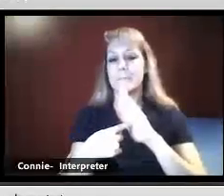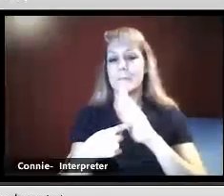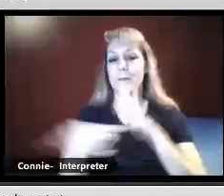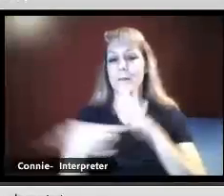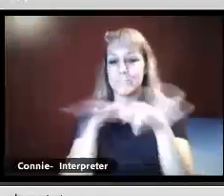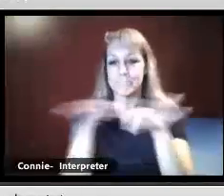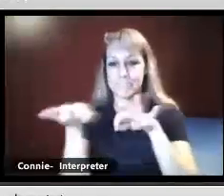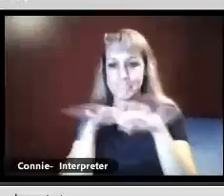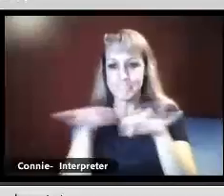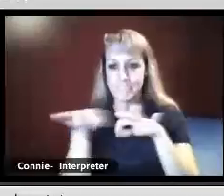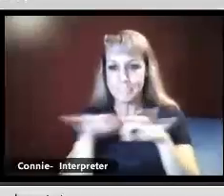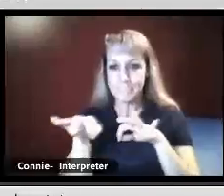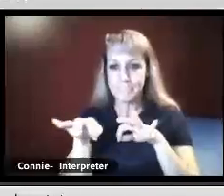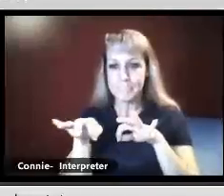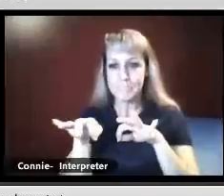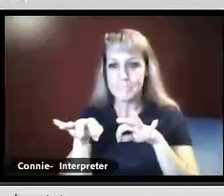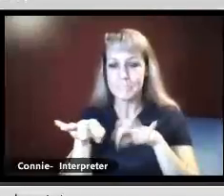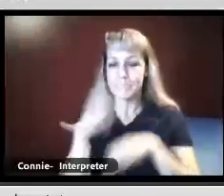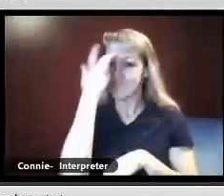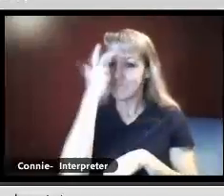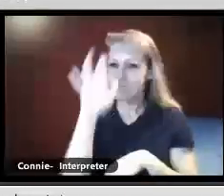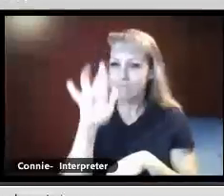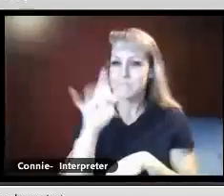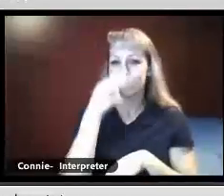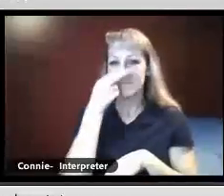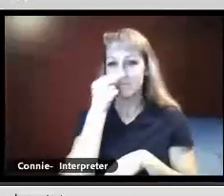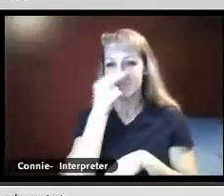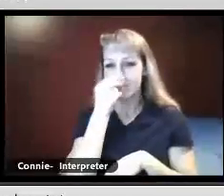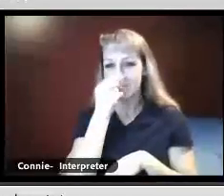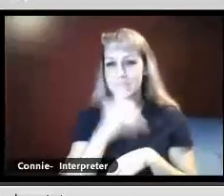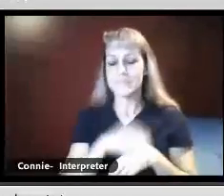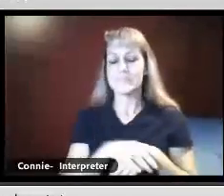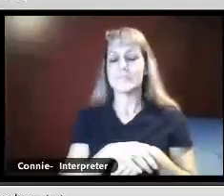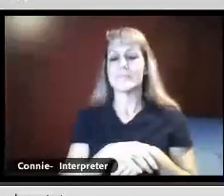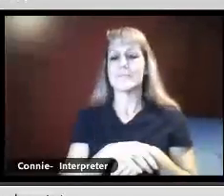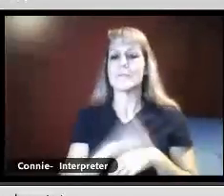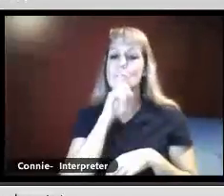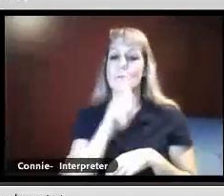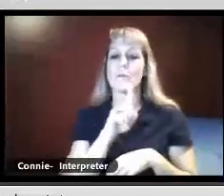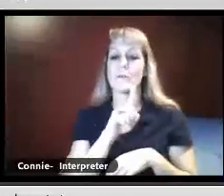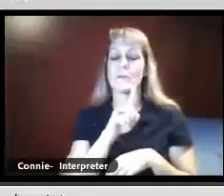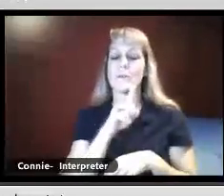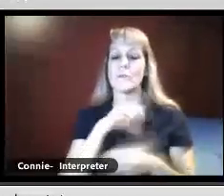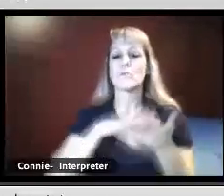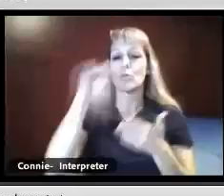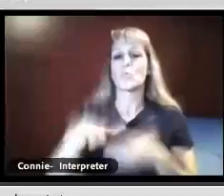descriptions are clever and funny, I think it will really appeal to students.